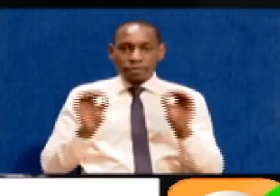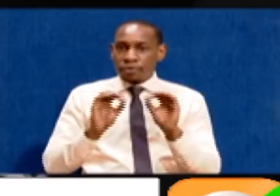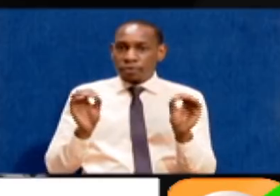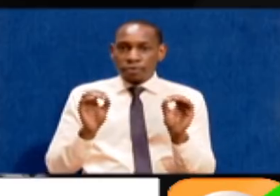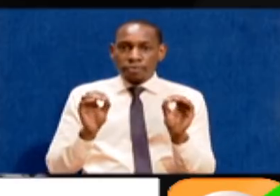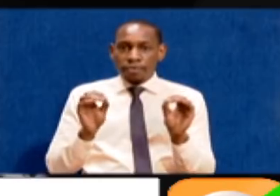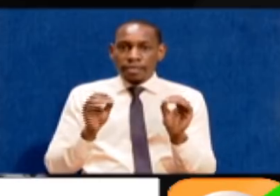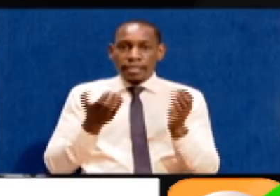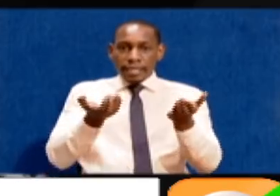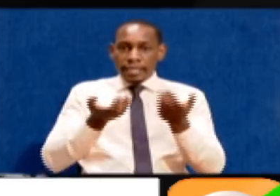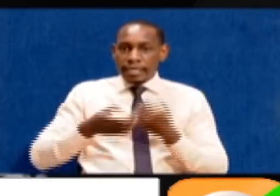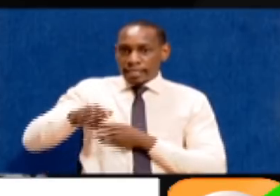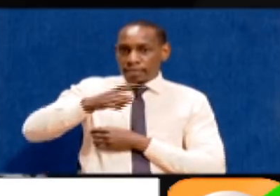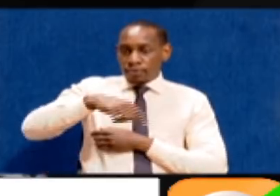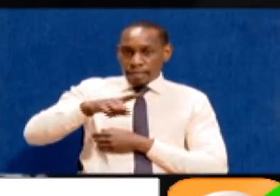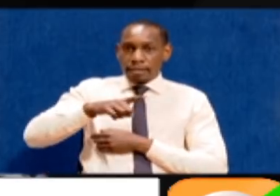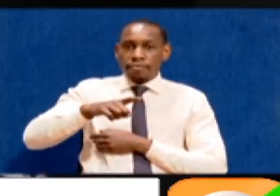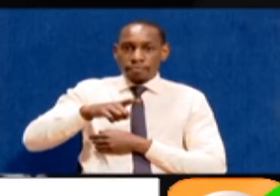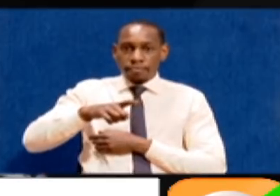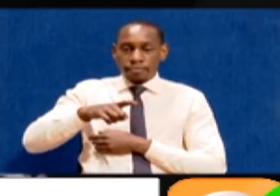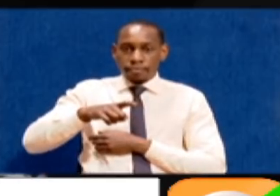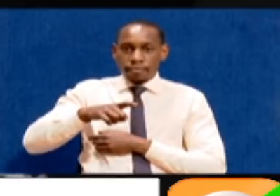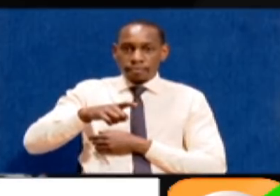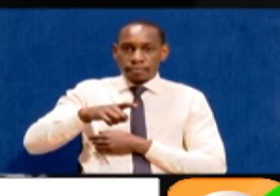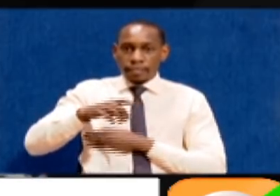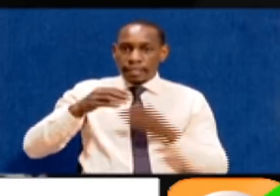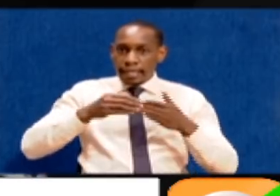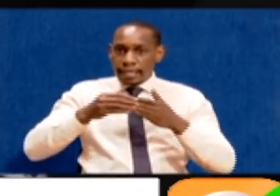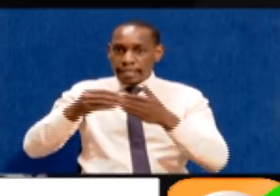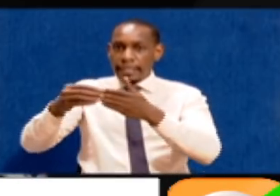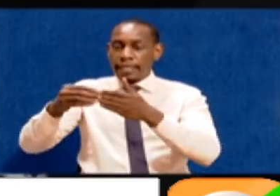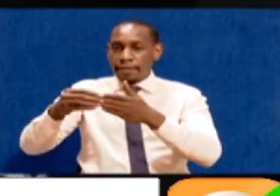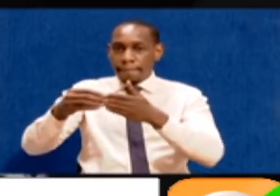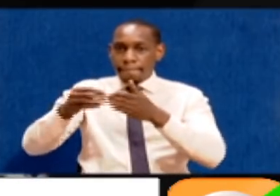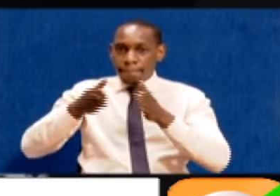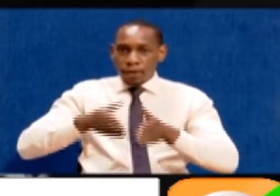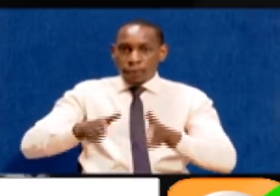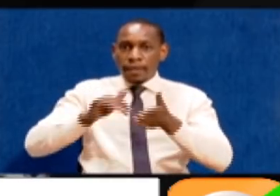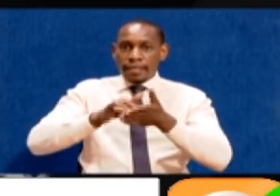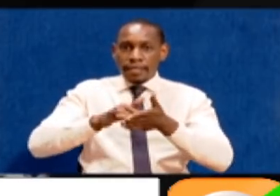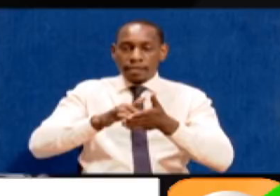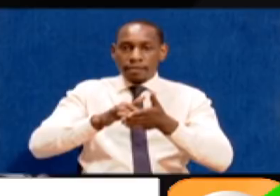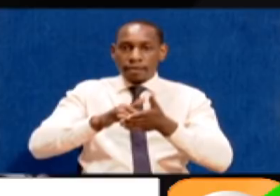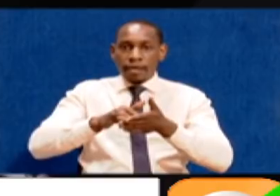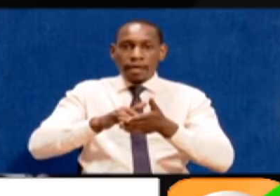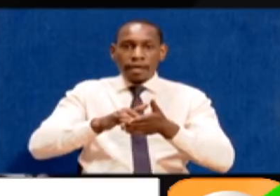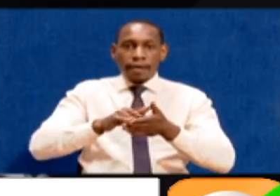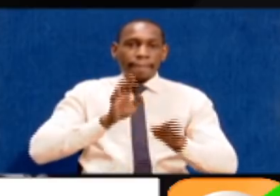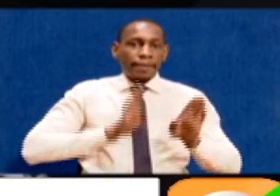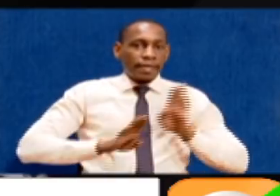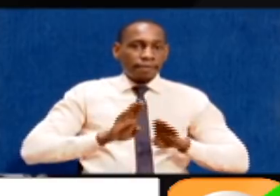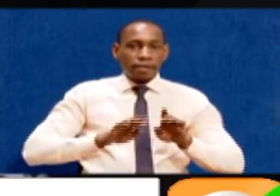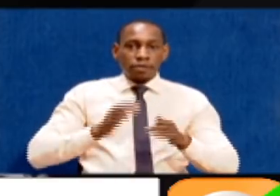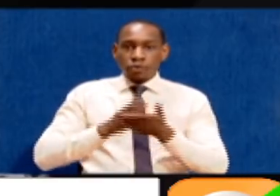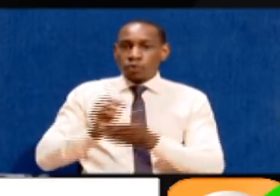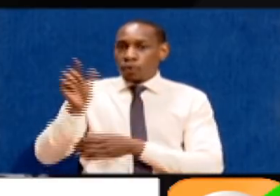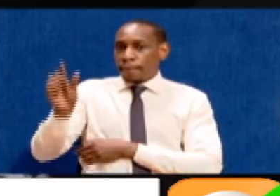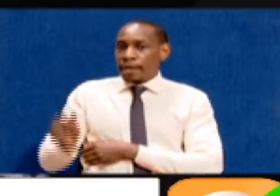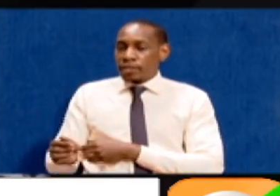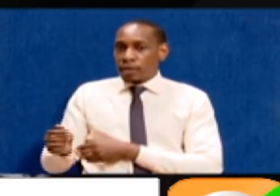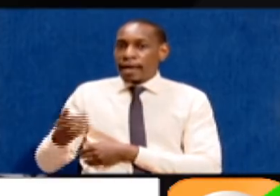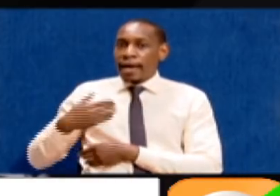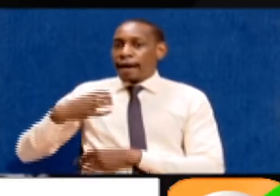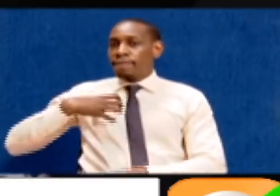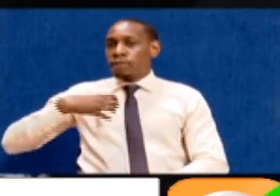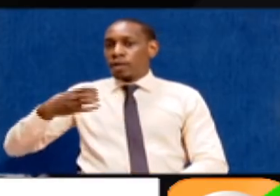our needs to drive the way we conduct ourselves. The fact that somebody comes with